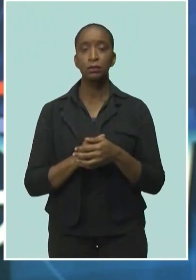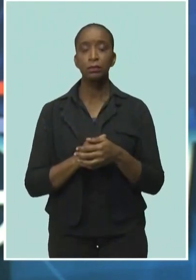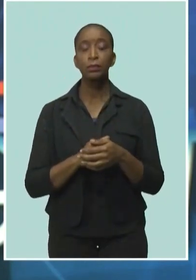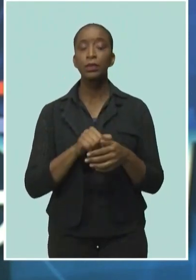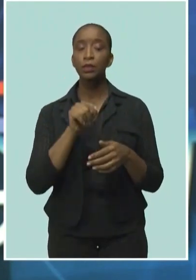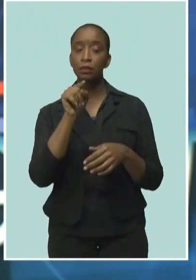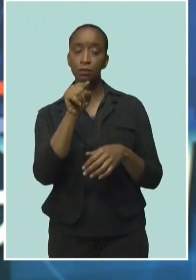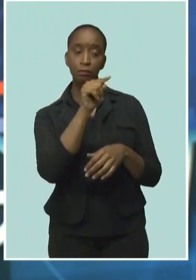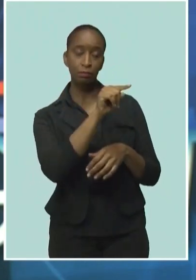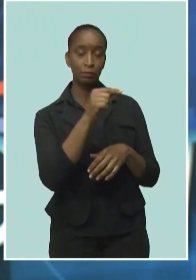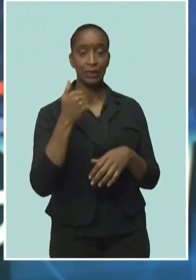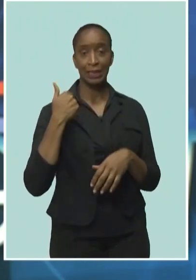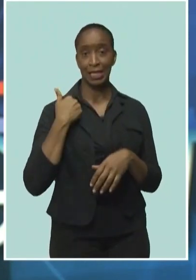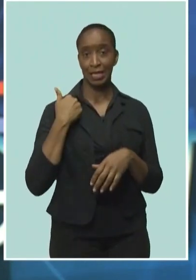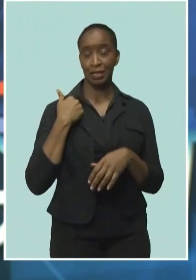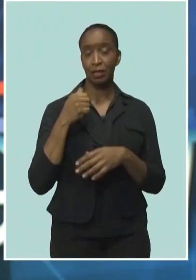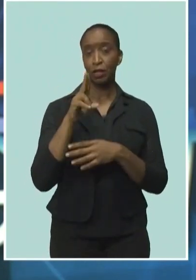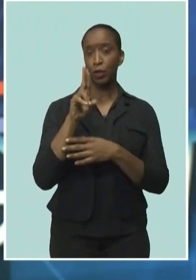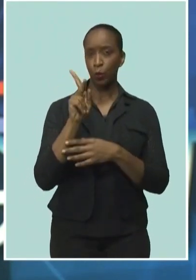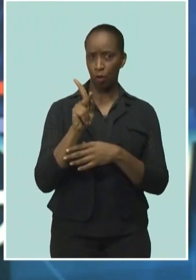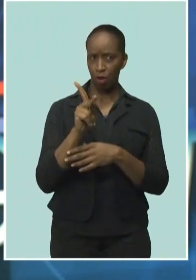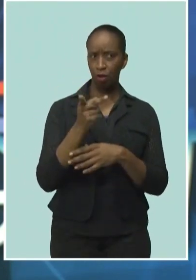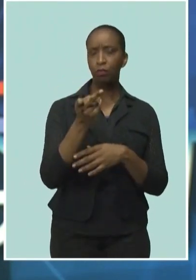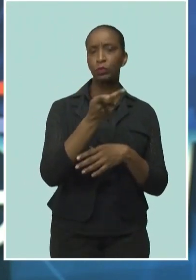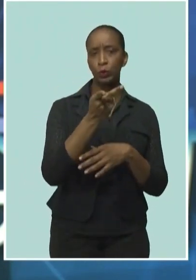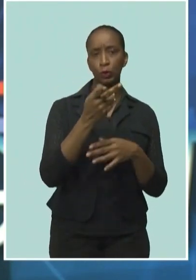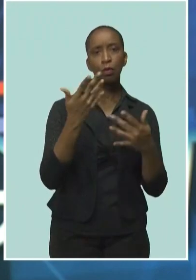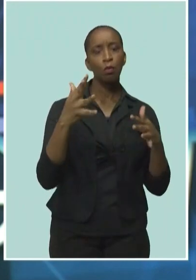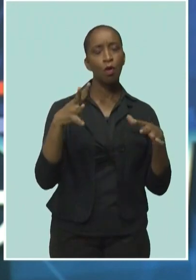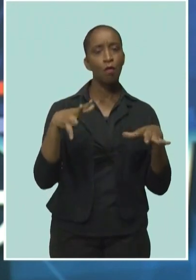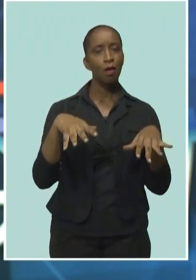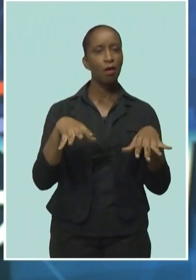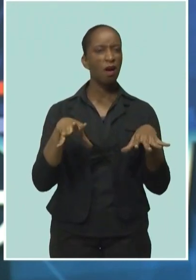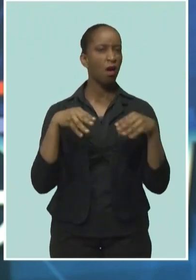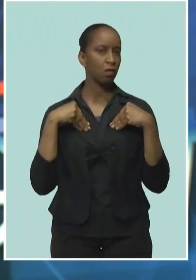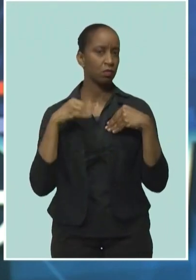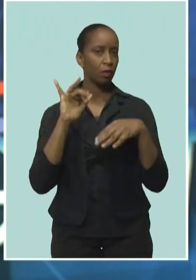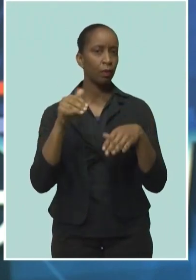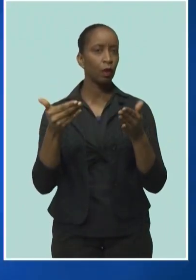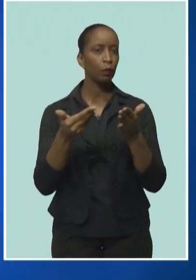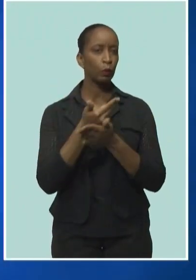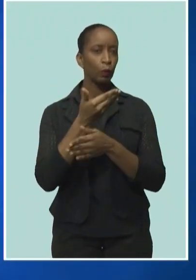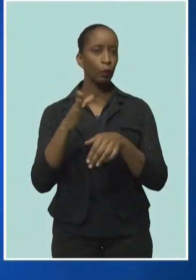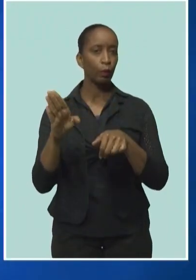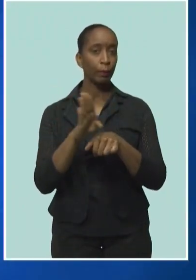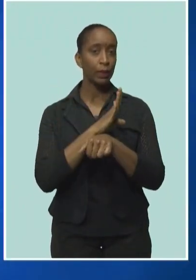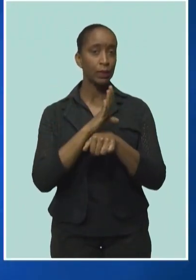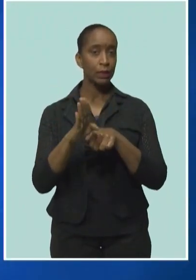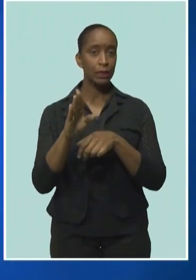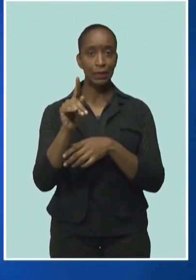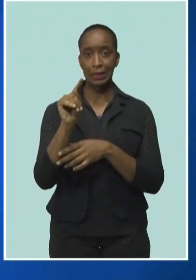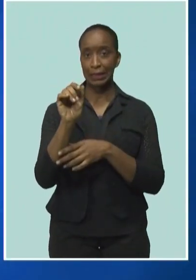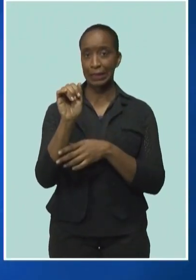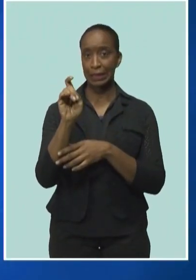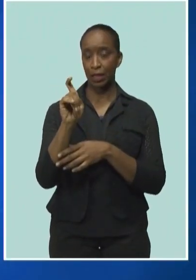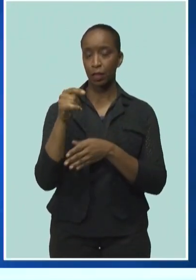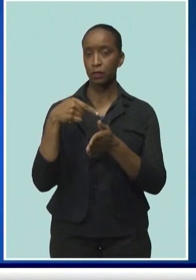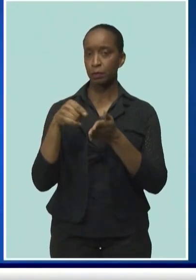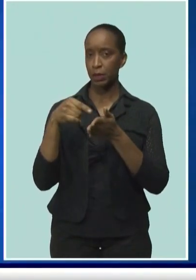the United Kingdom, already signed on, it was best that Barbados follows. I see this as a